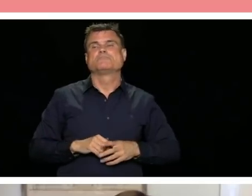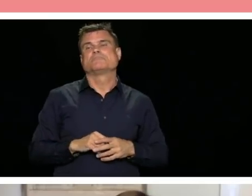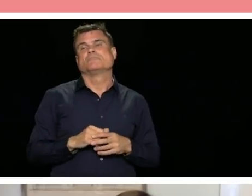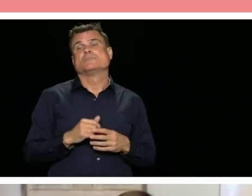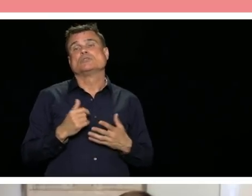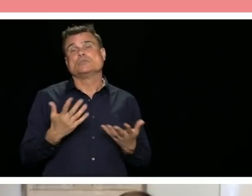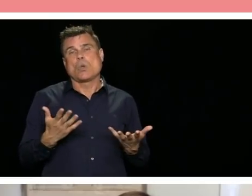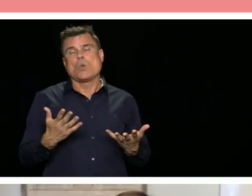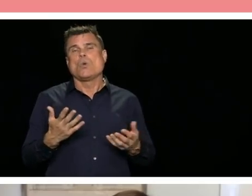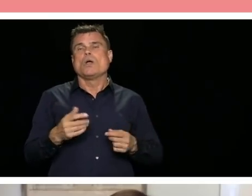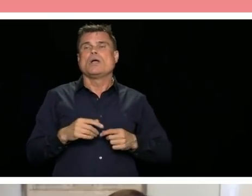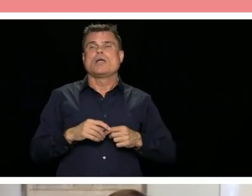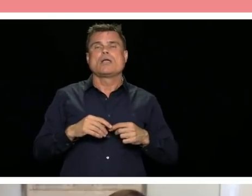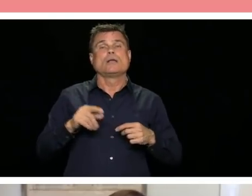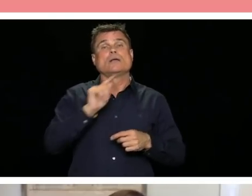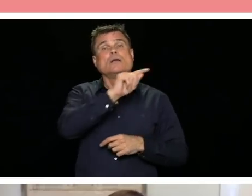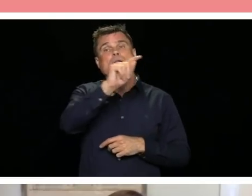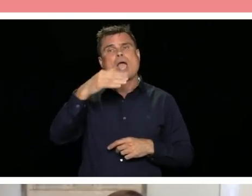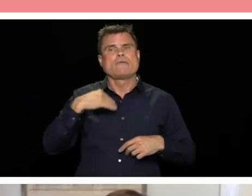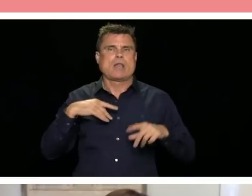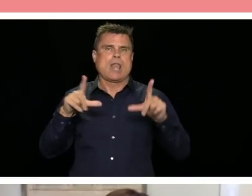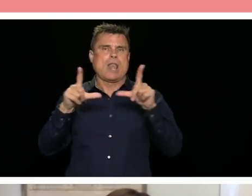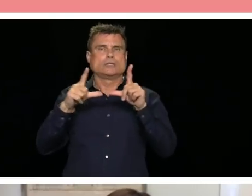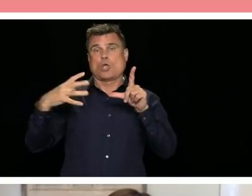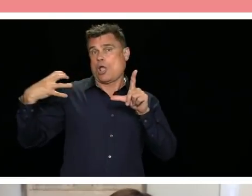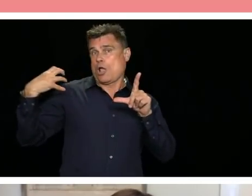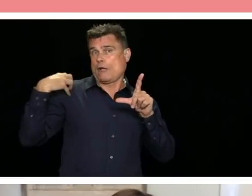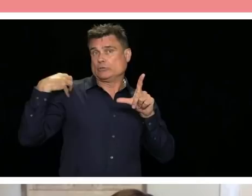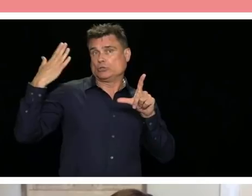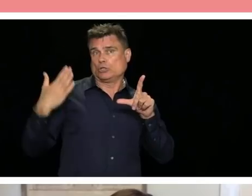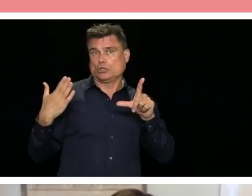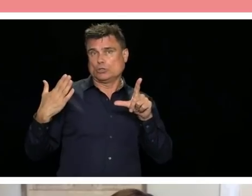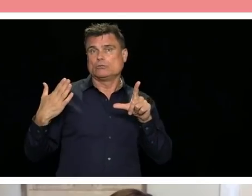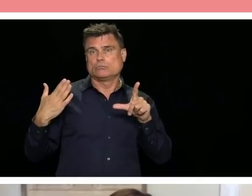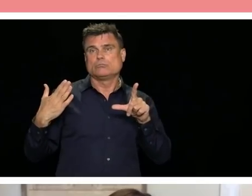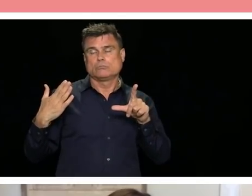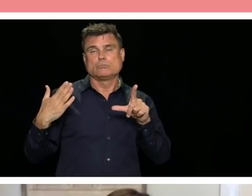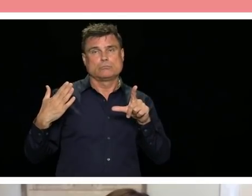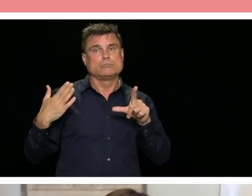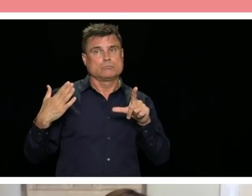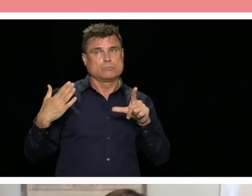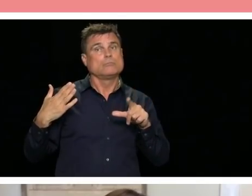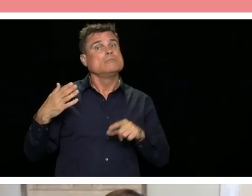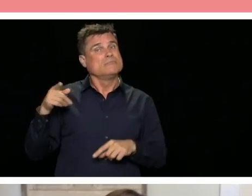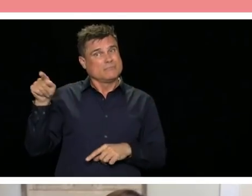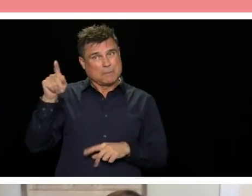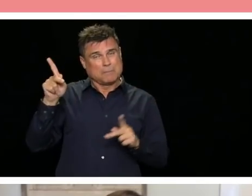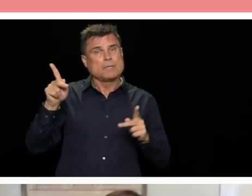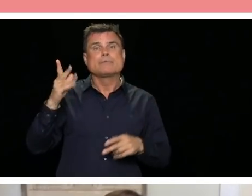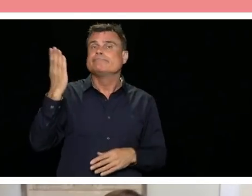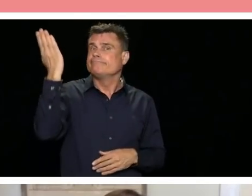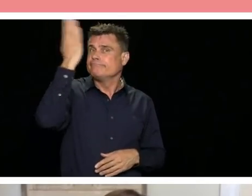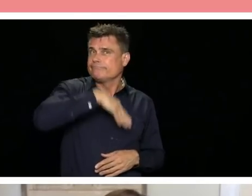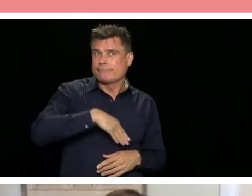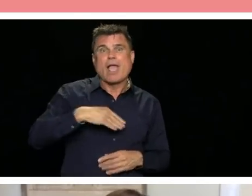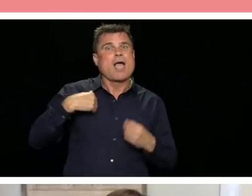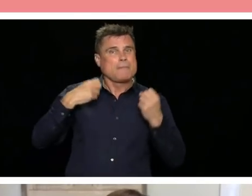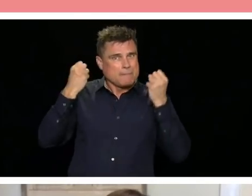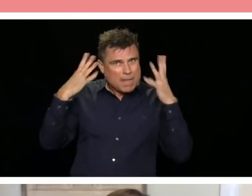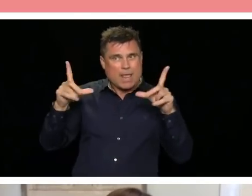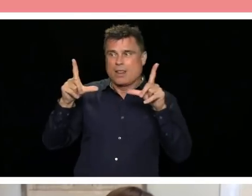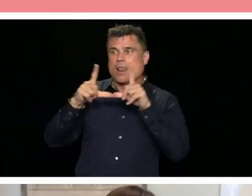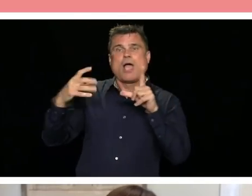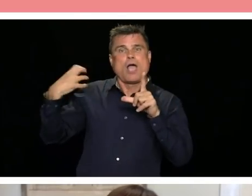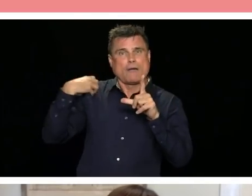about them. They're in the background making sure and working with your operators to ensure that they're doing things a safe way and the right way. And they've